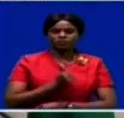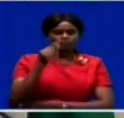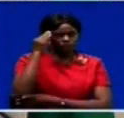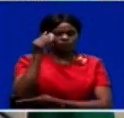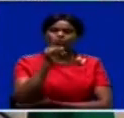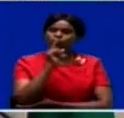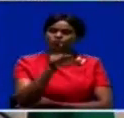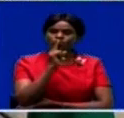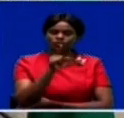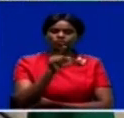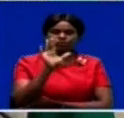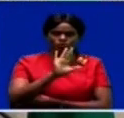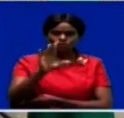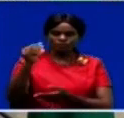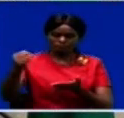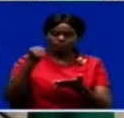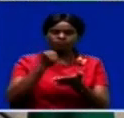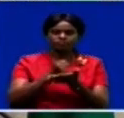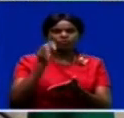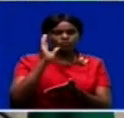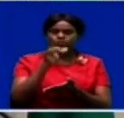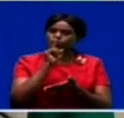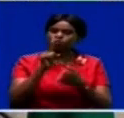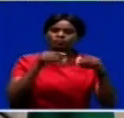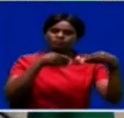through your respective appointments, you will actively market Zambia